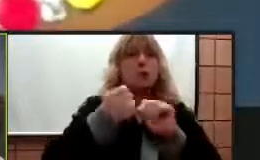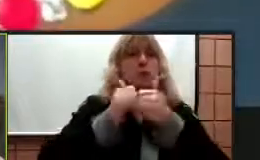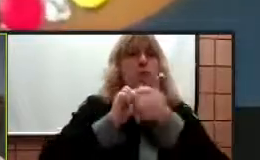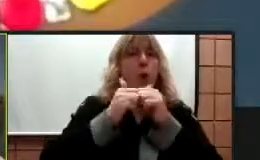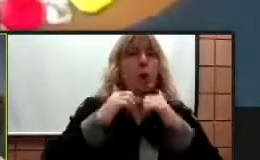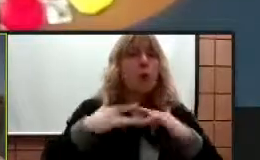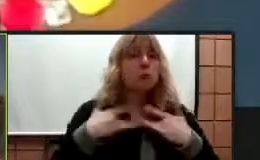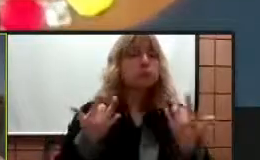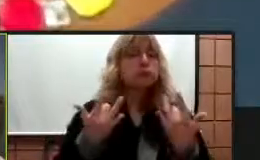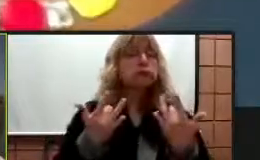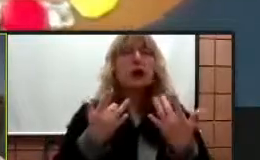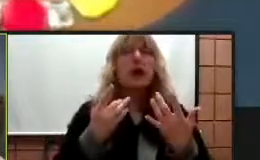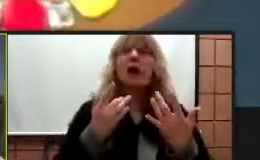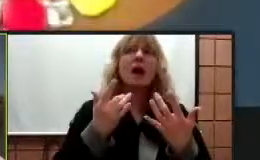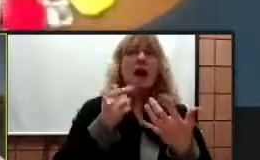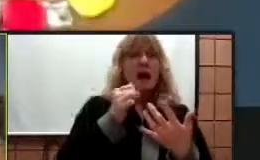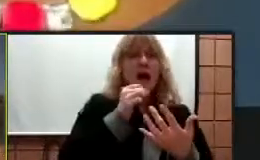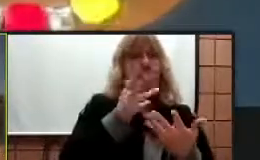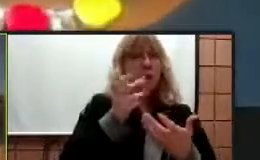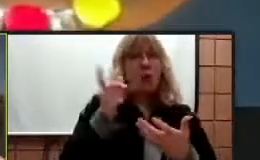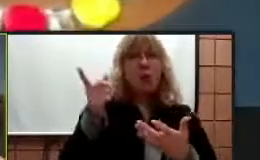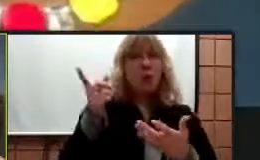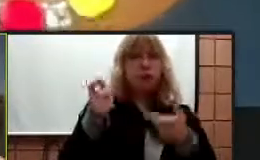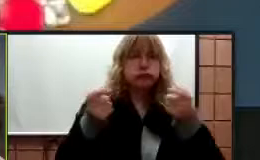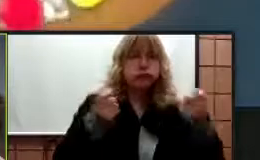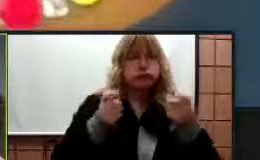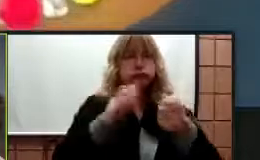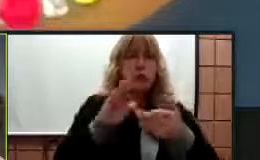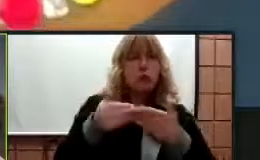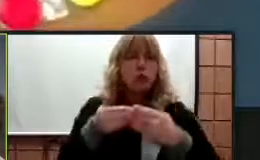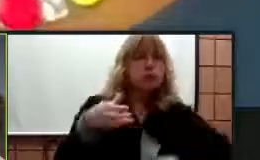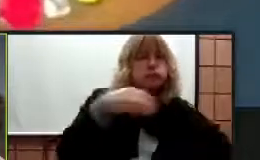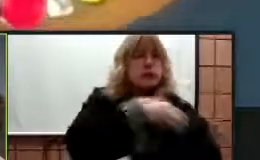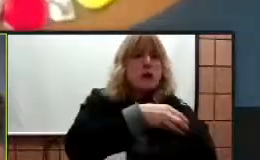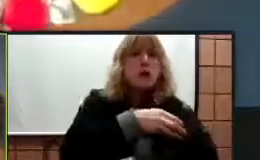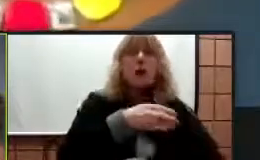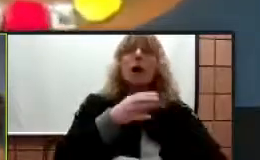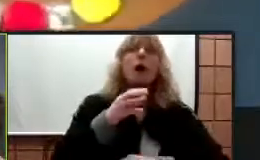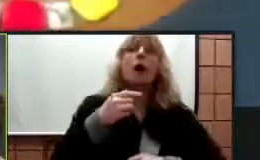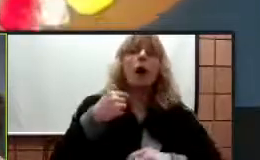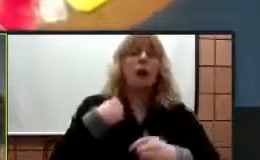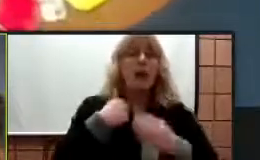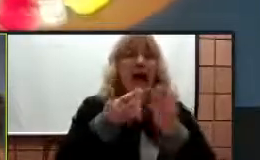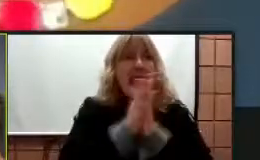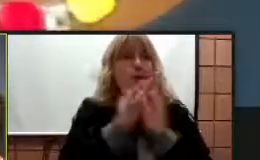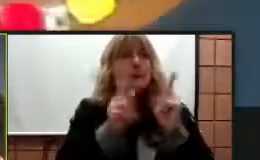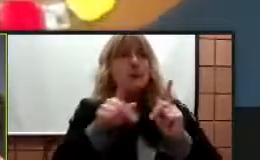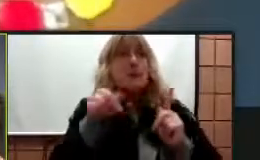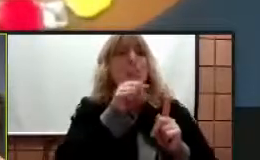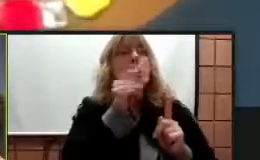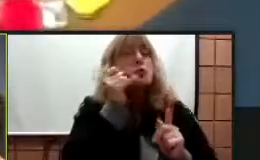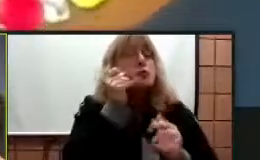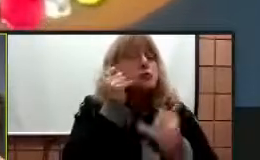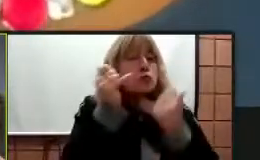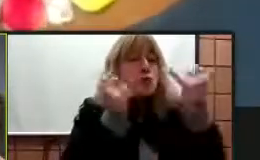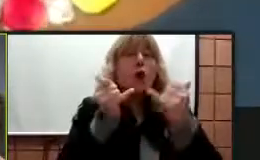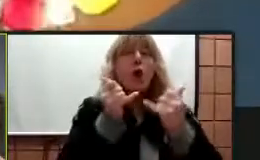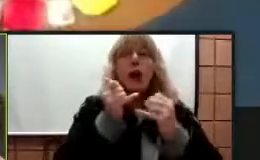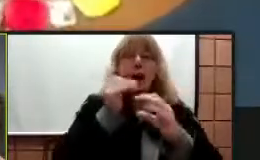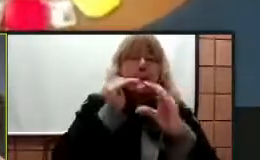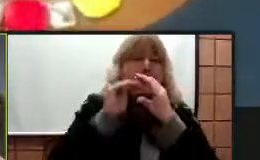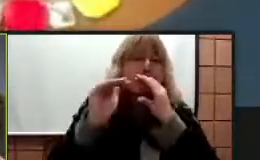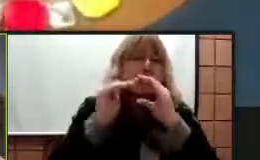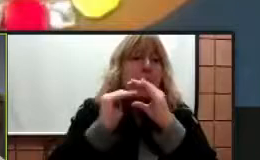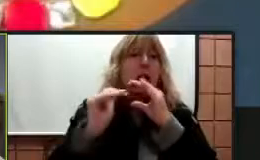is that folks would get on the phone, get in their emails, send messages to